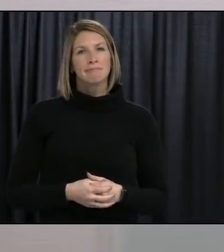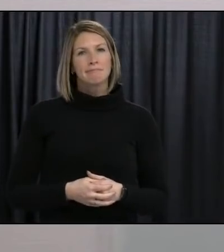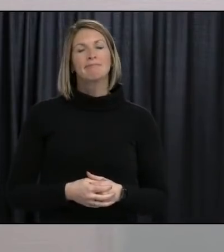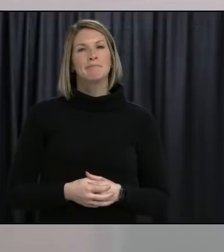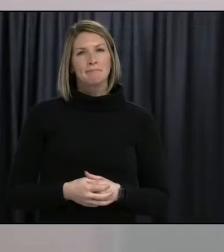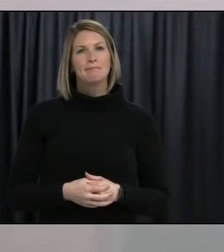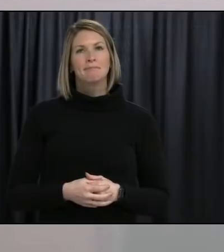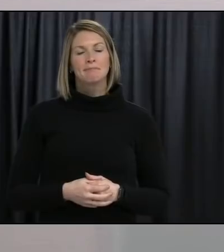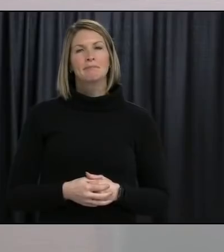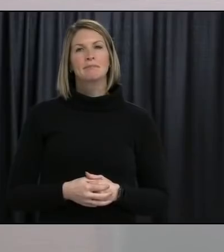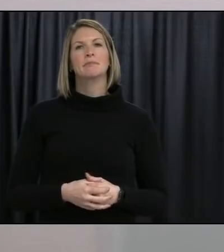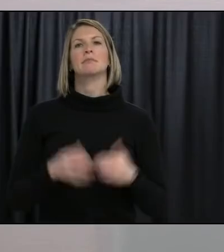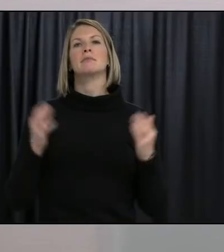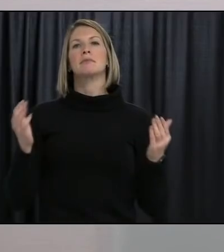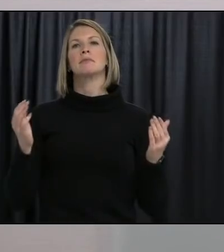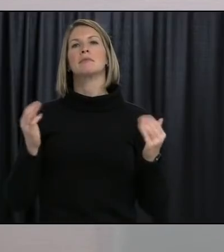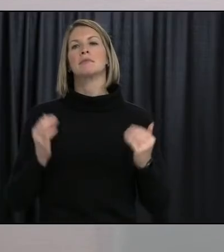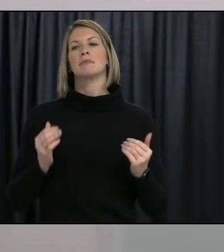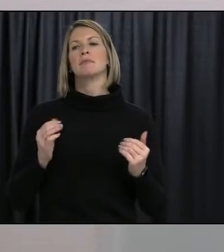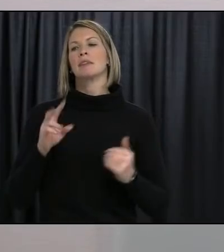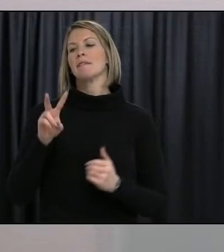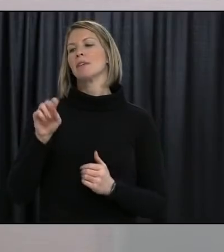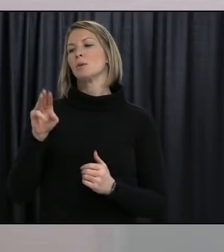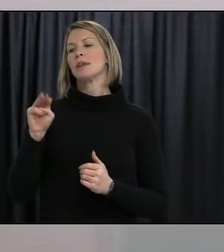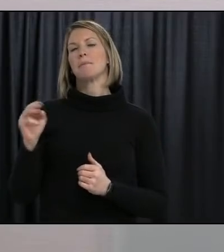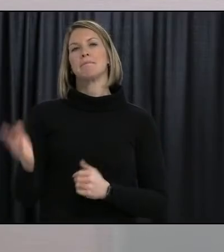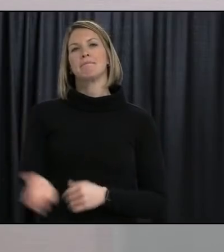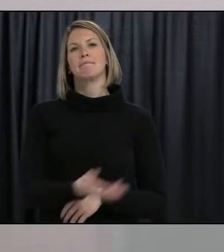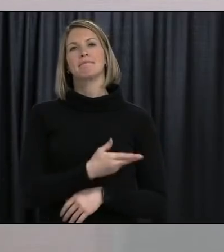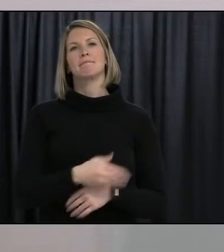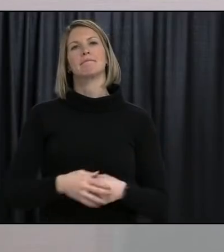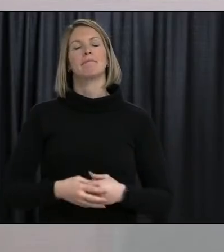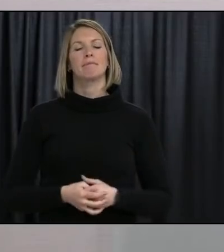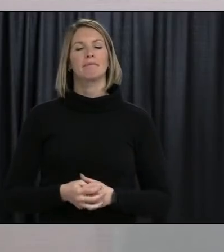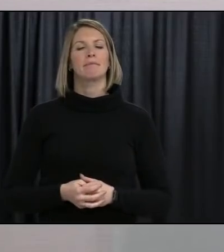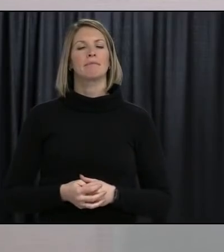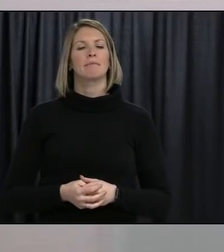Our next questions are from Allison King with VOCM. Please go ahead.